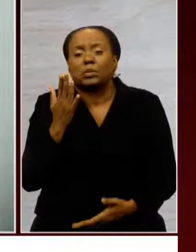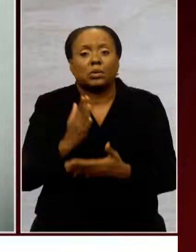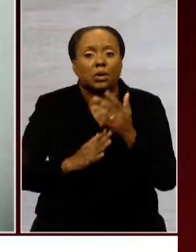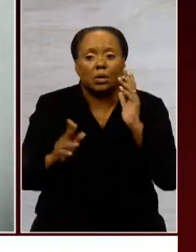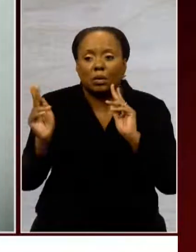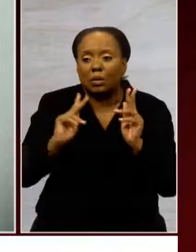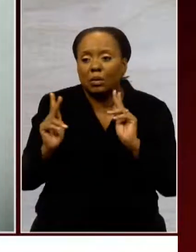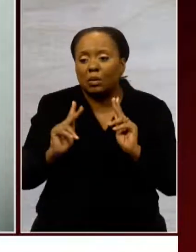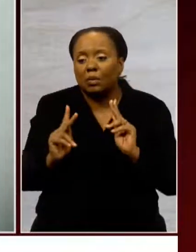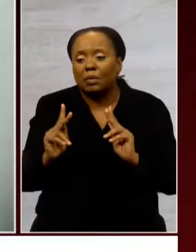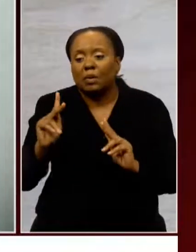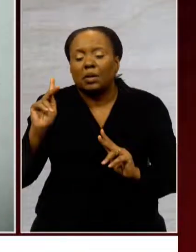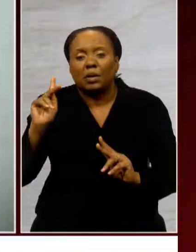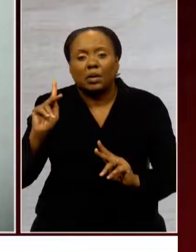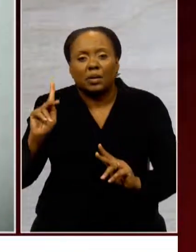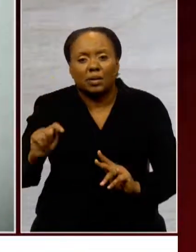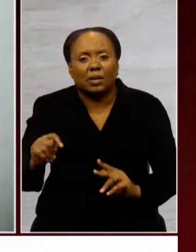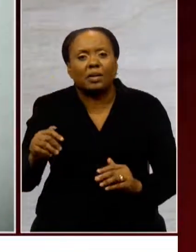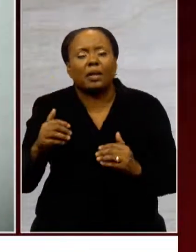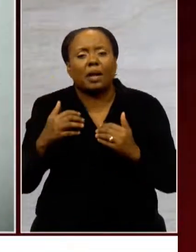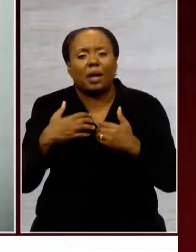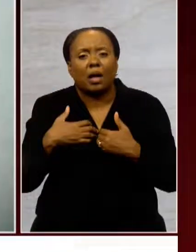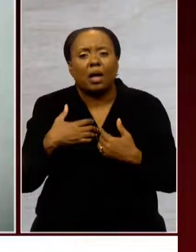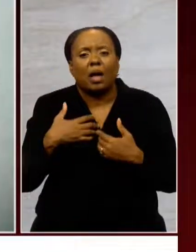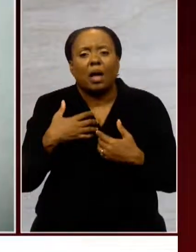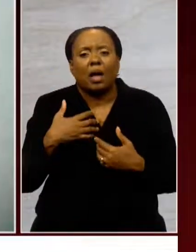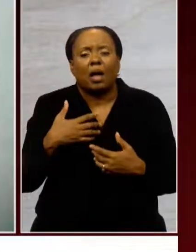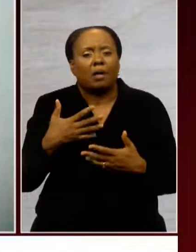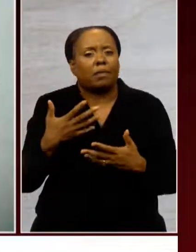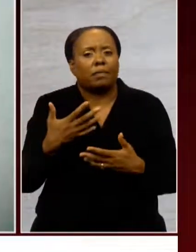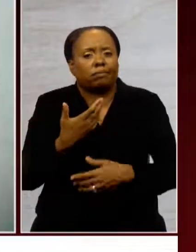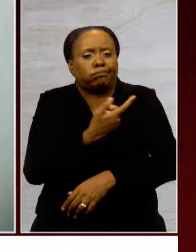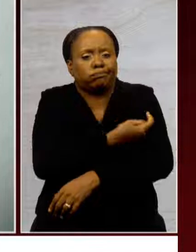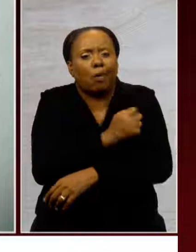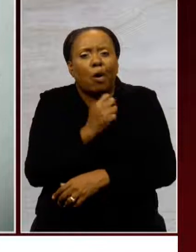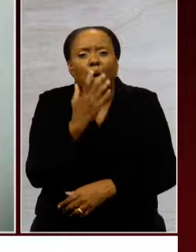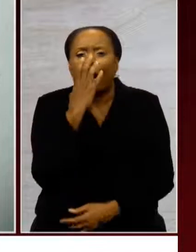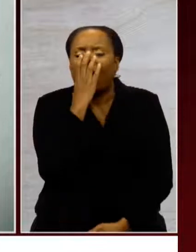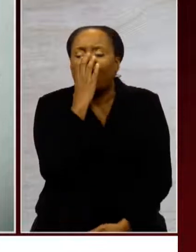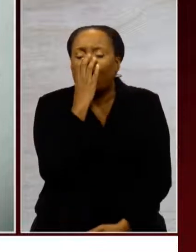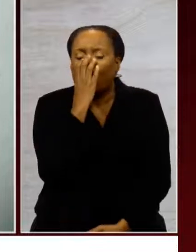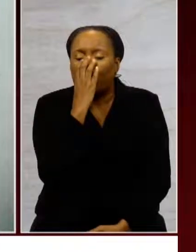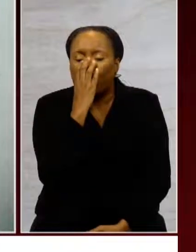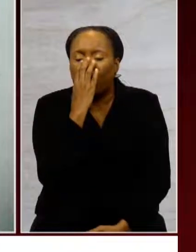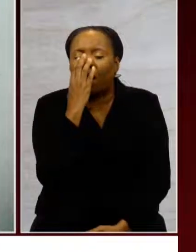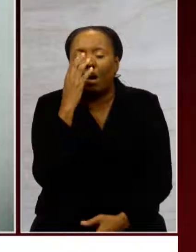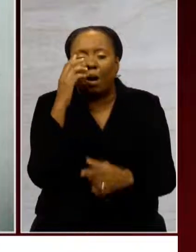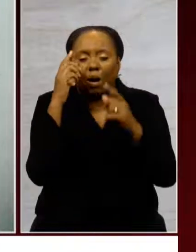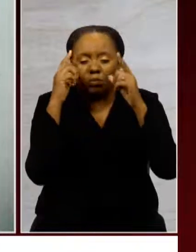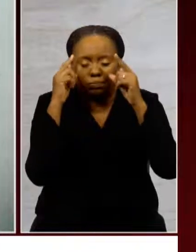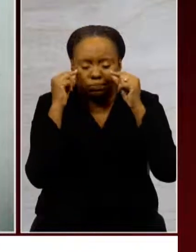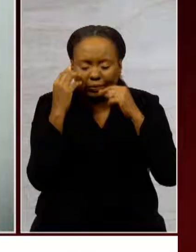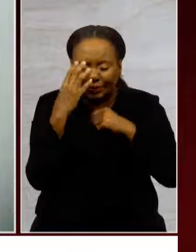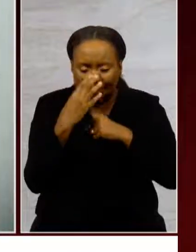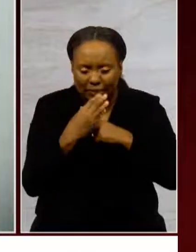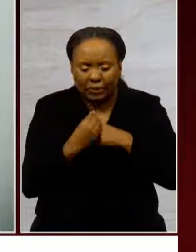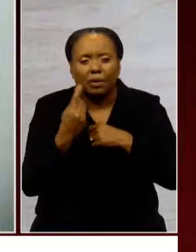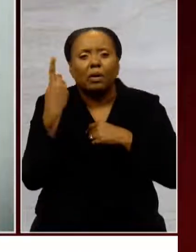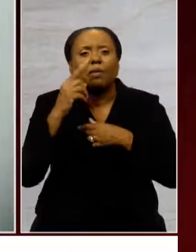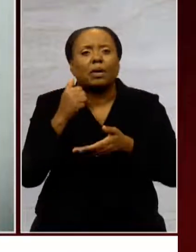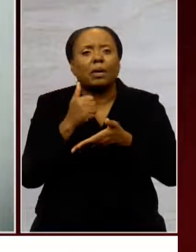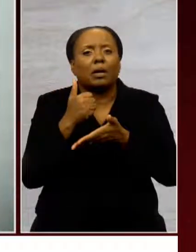be anesthetized in order to have their oral care taken care of. Now, when you encounter the fact that